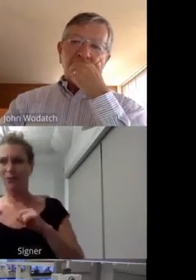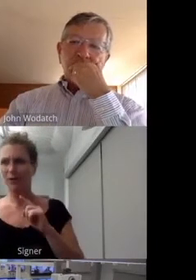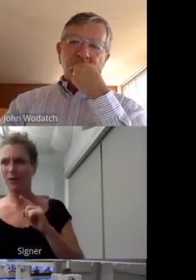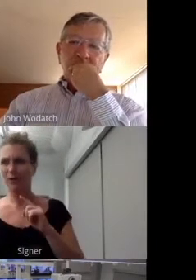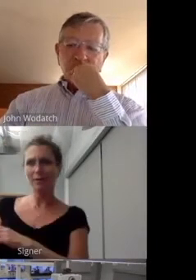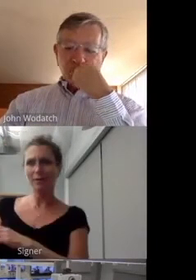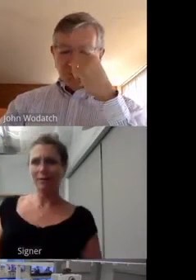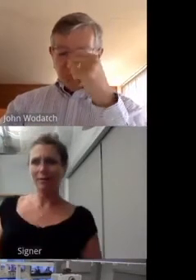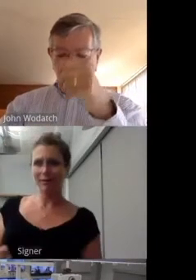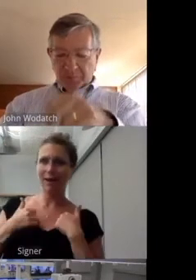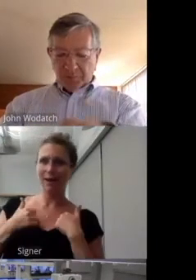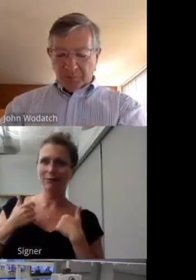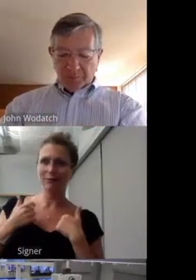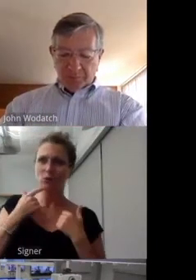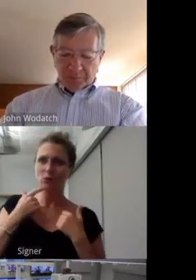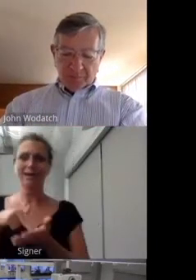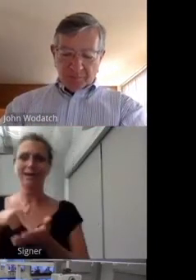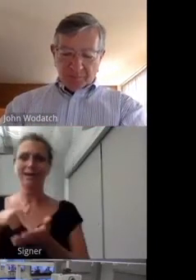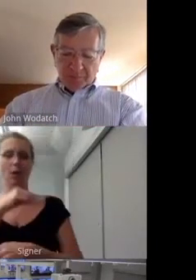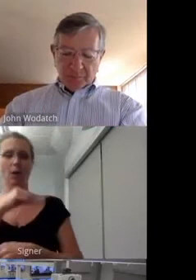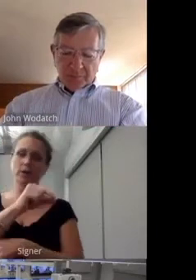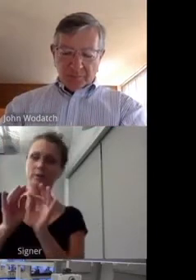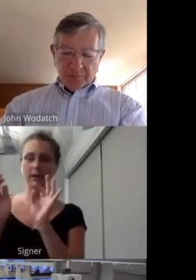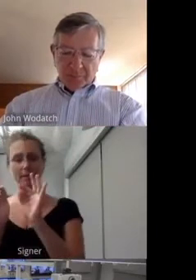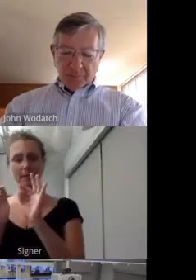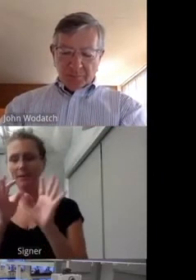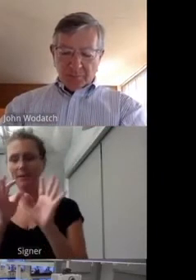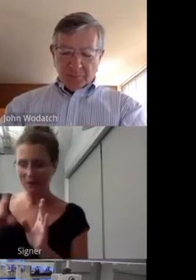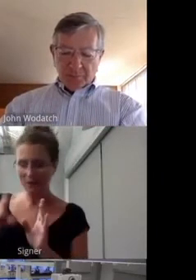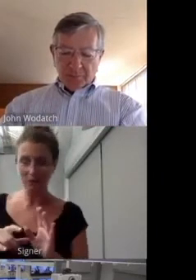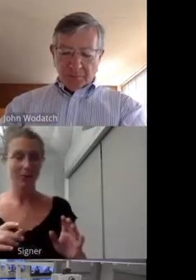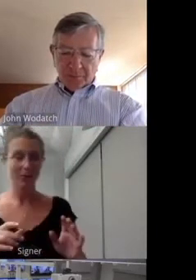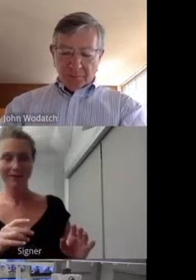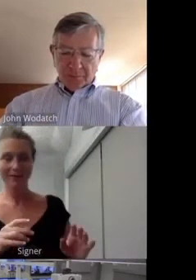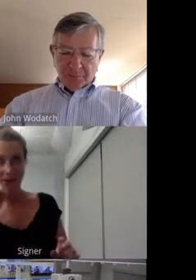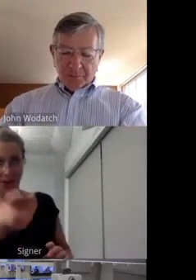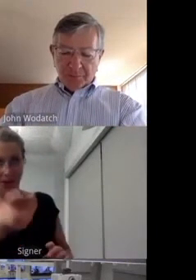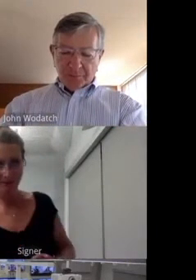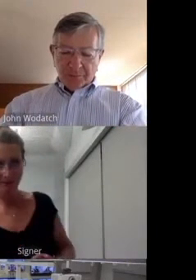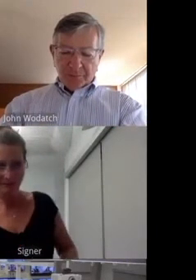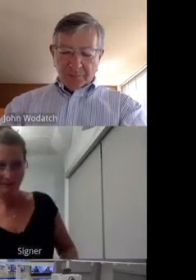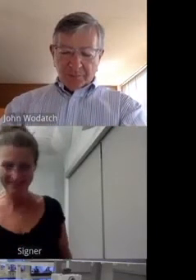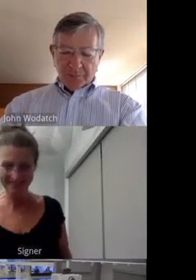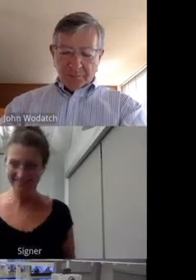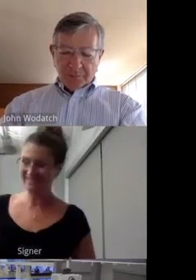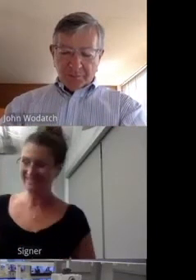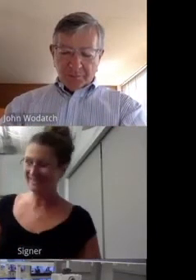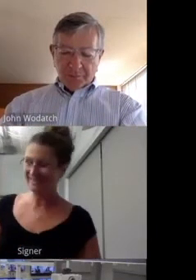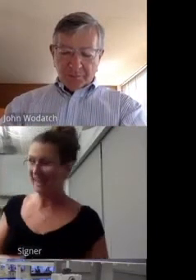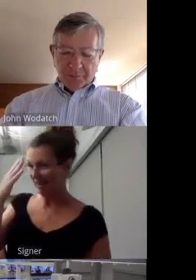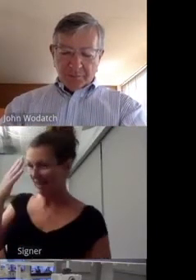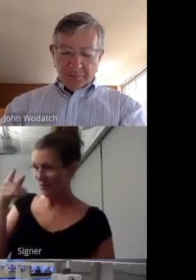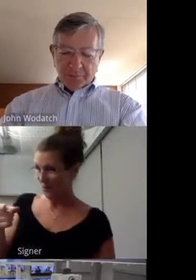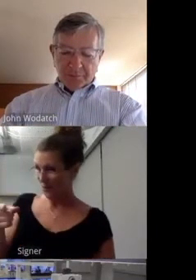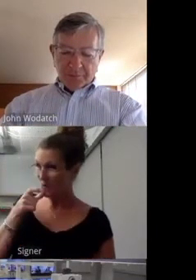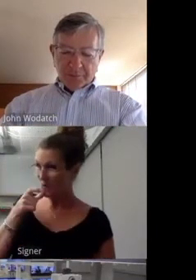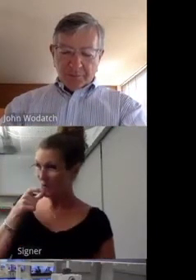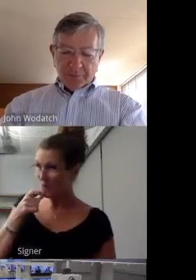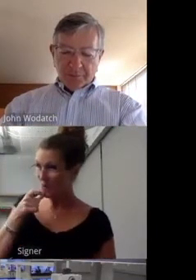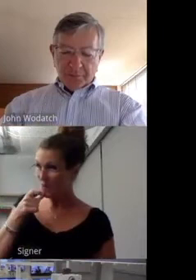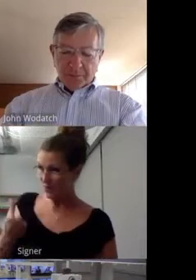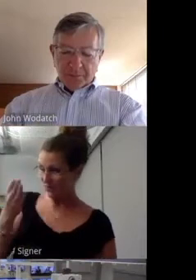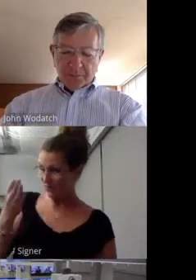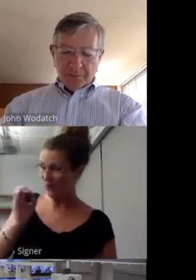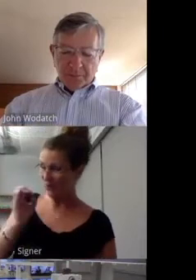right and everybody else does everything wrong. I don't think I even did it then, so. And I know you well enough to know that you're also inherently a very humble